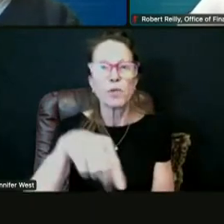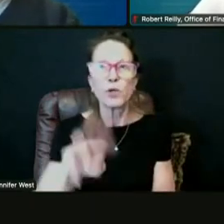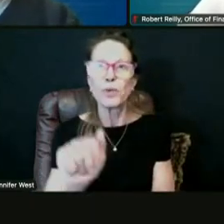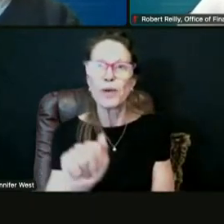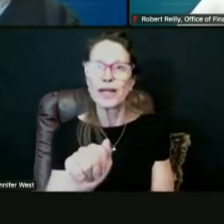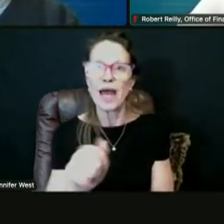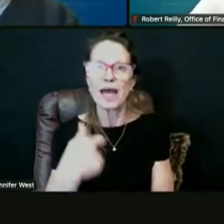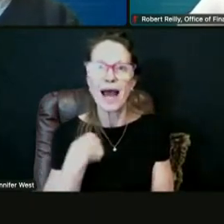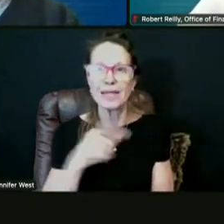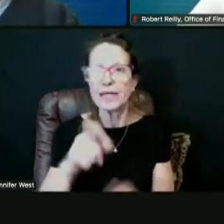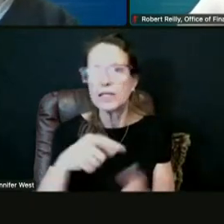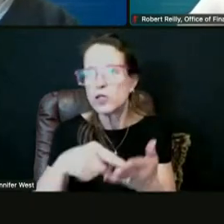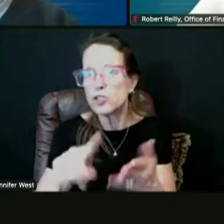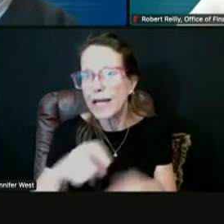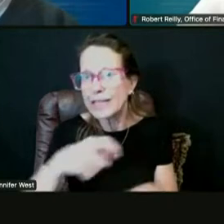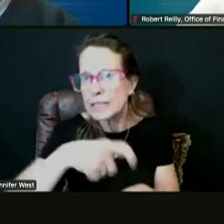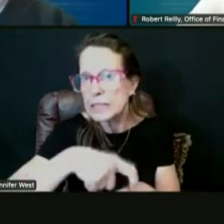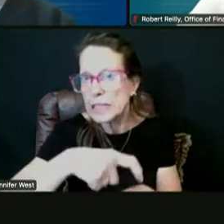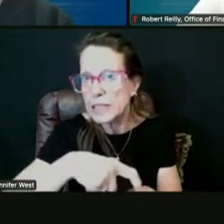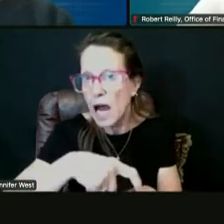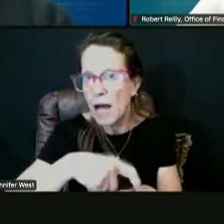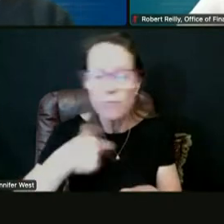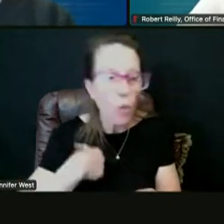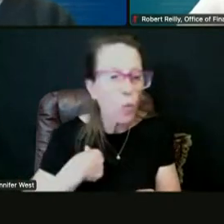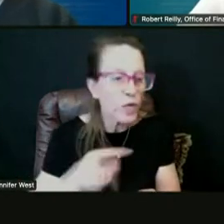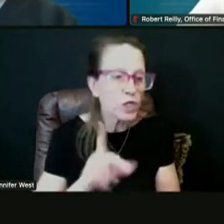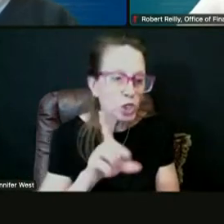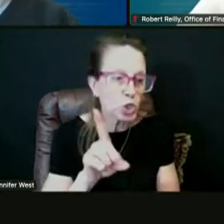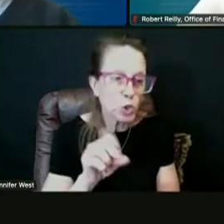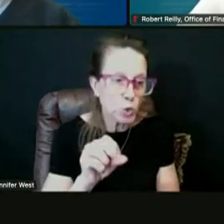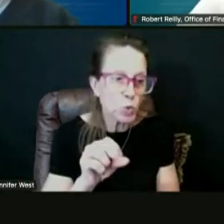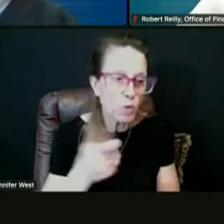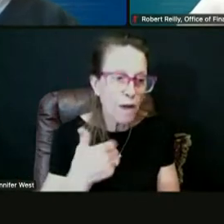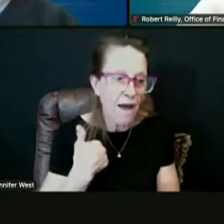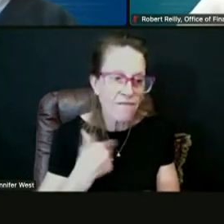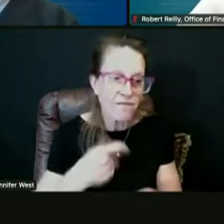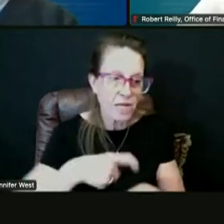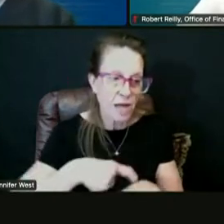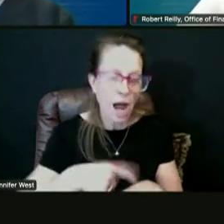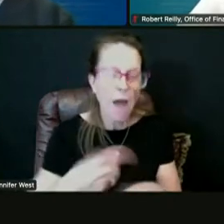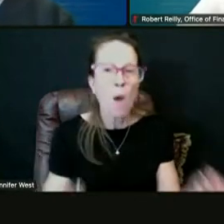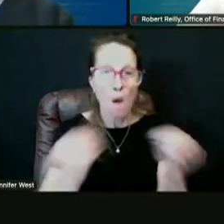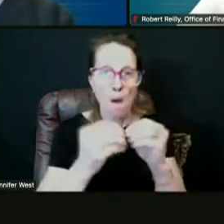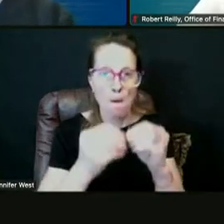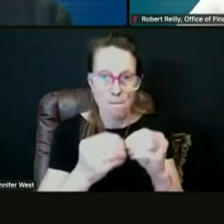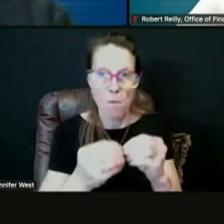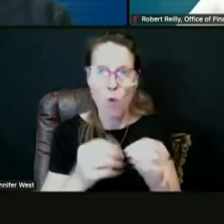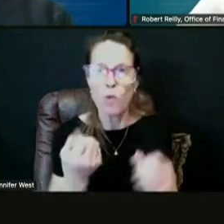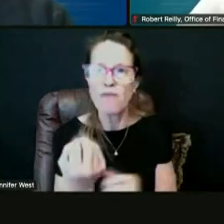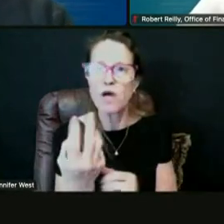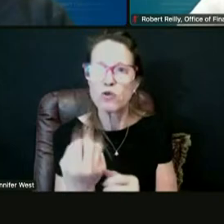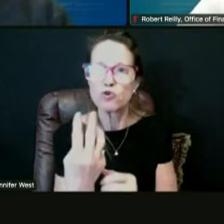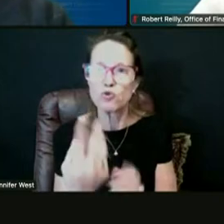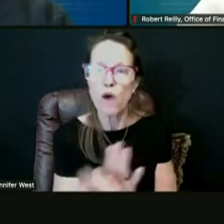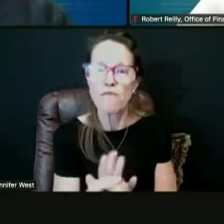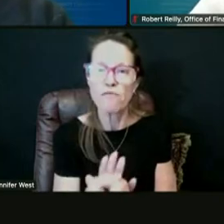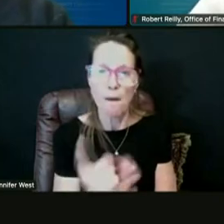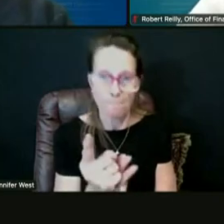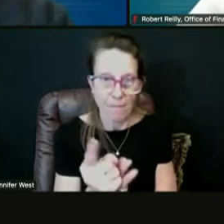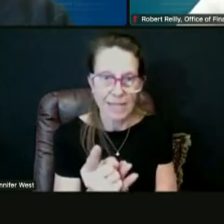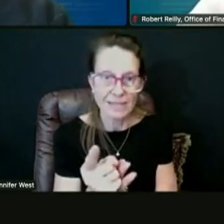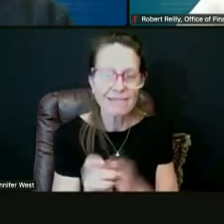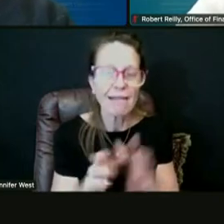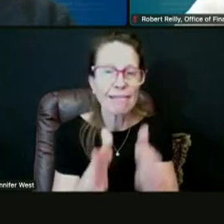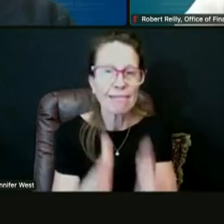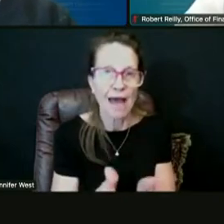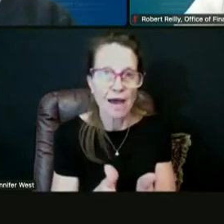the time. We have plenty of time for more questions, but there are about 12 minutes left in the program. We could go over, but we do have questions.